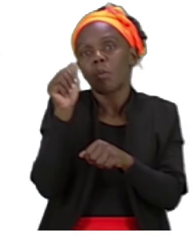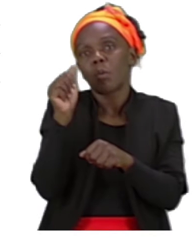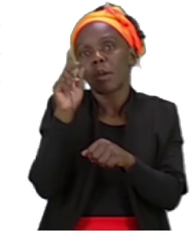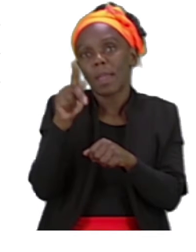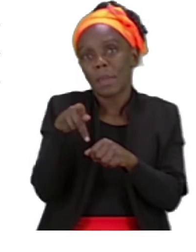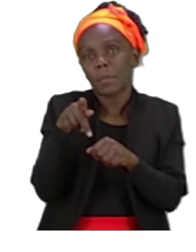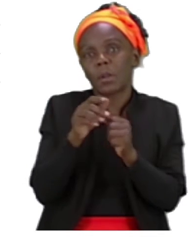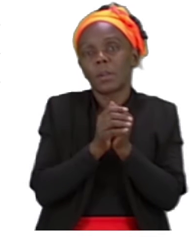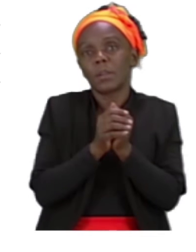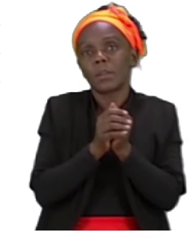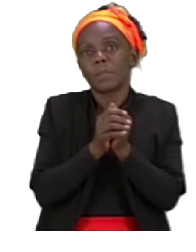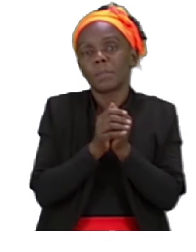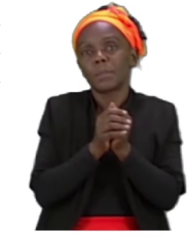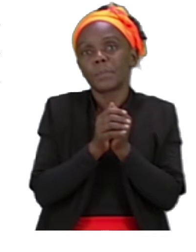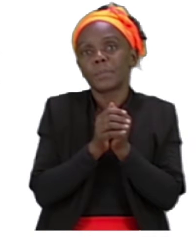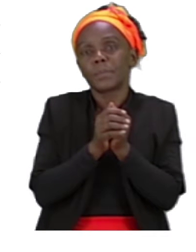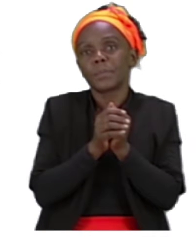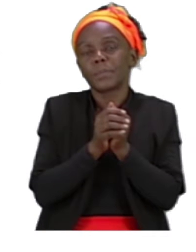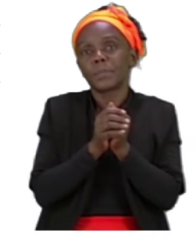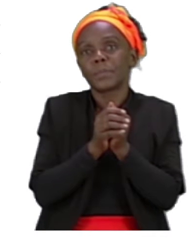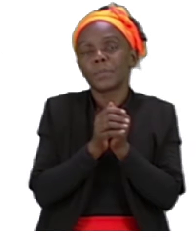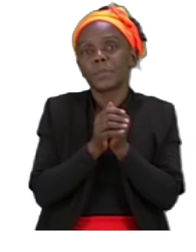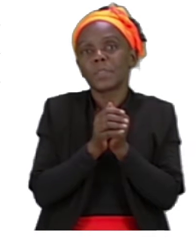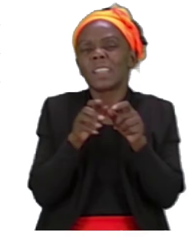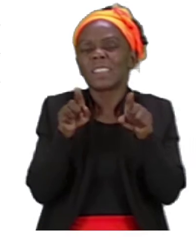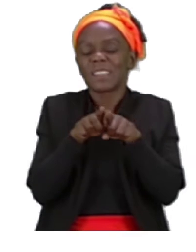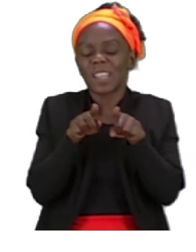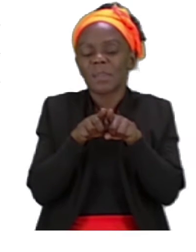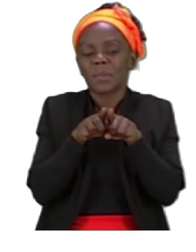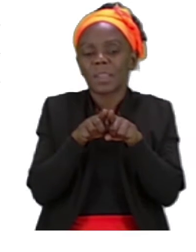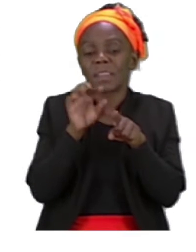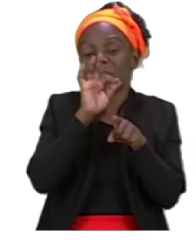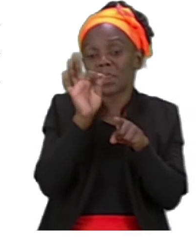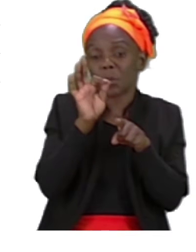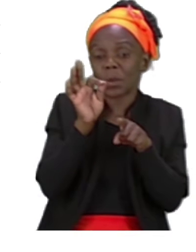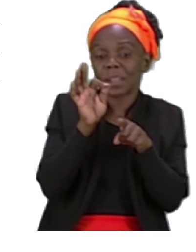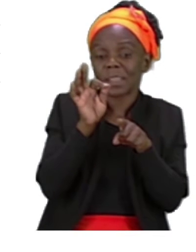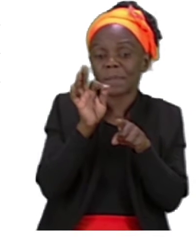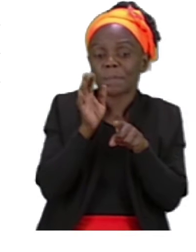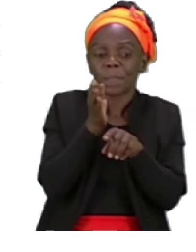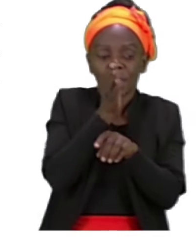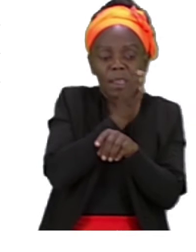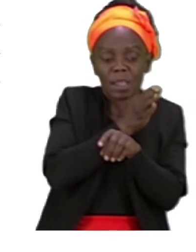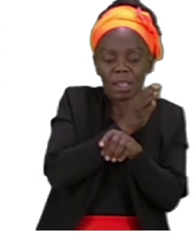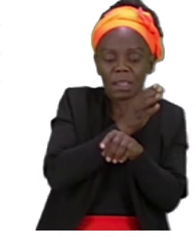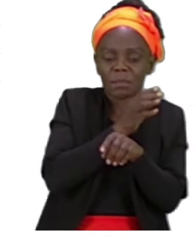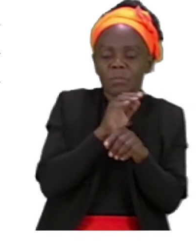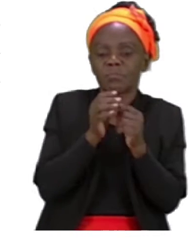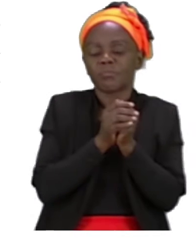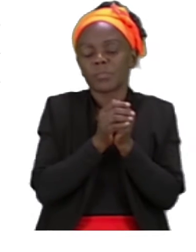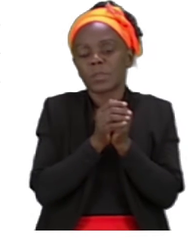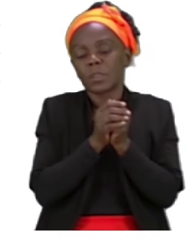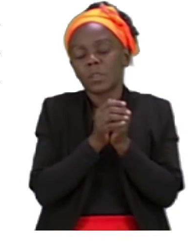we looked for February with the blank spaces, you must also look for April, which is the next month, in